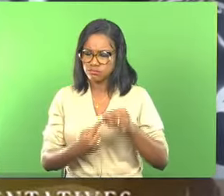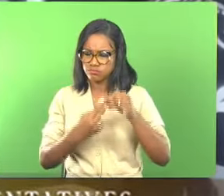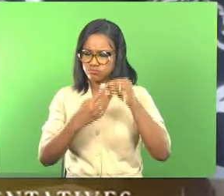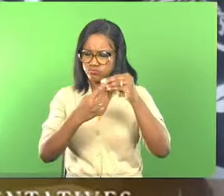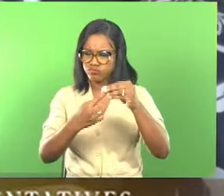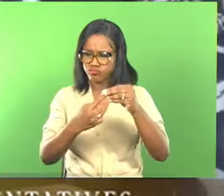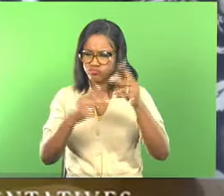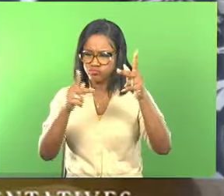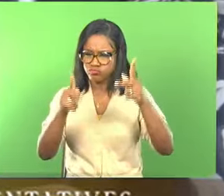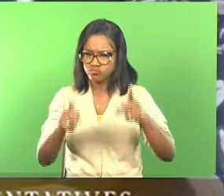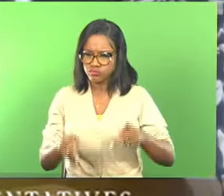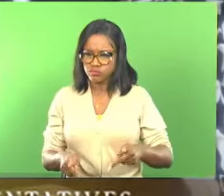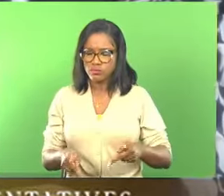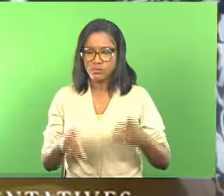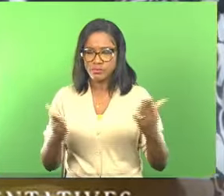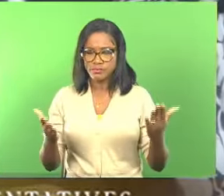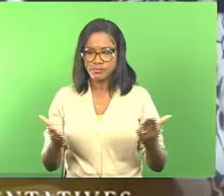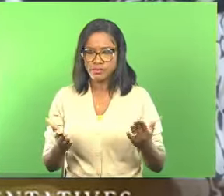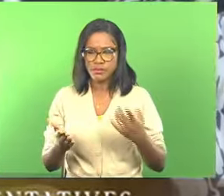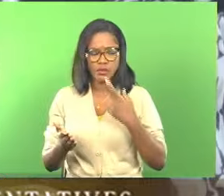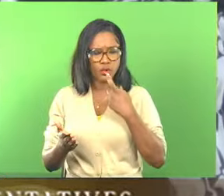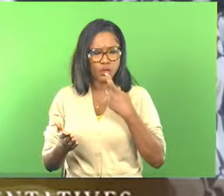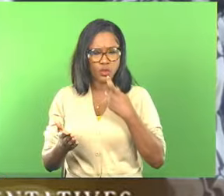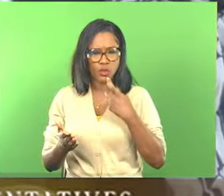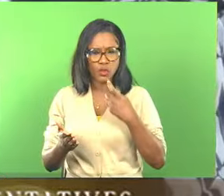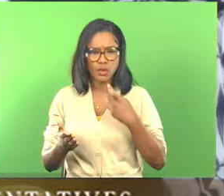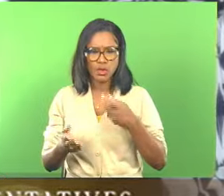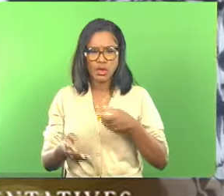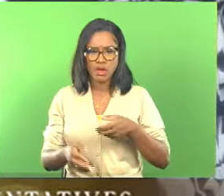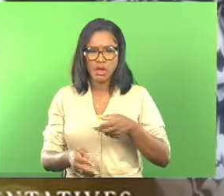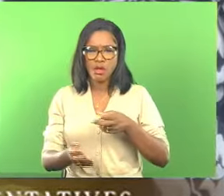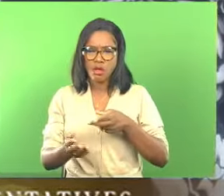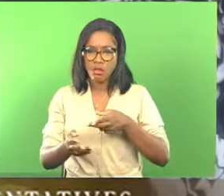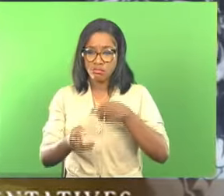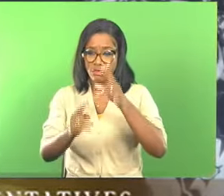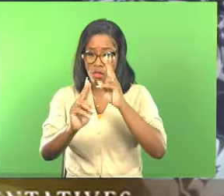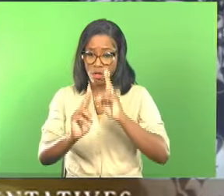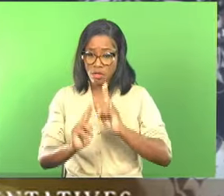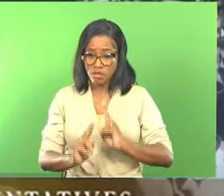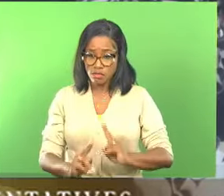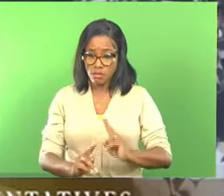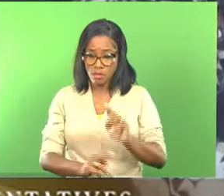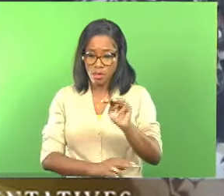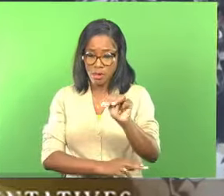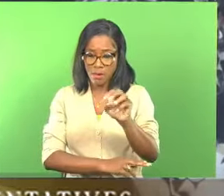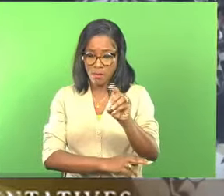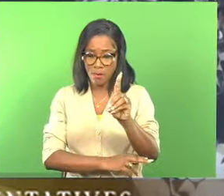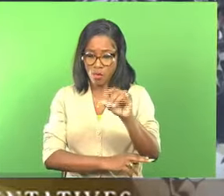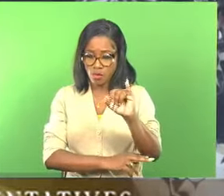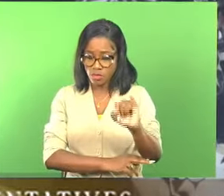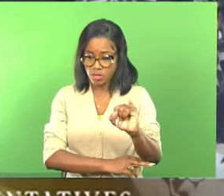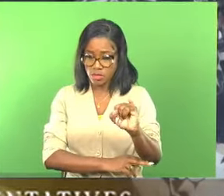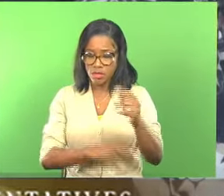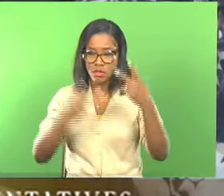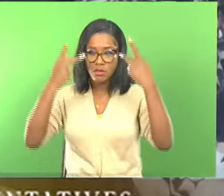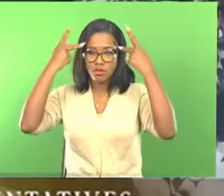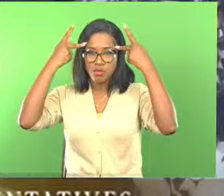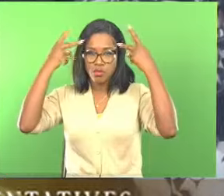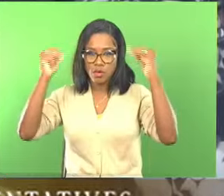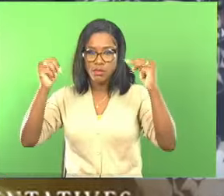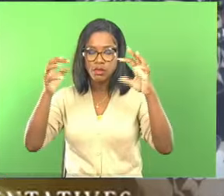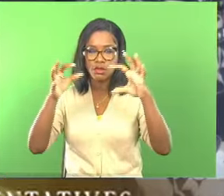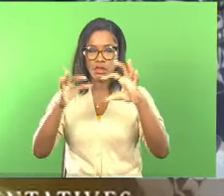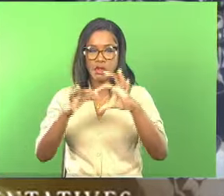guest, the Honorable Shri Narendra Modi, Prime Minister of